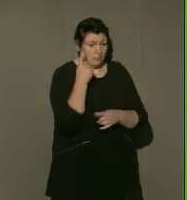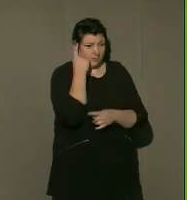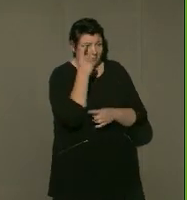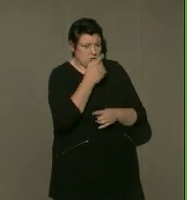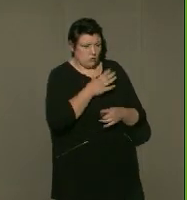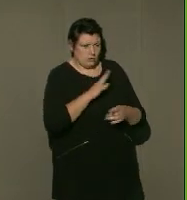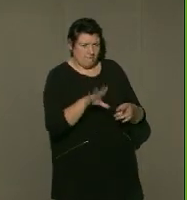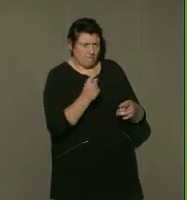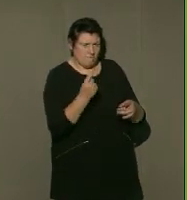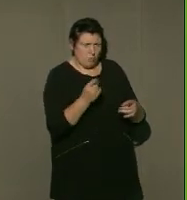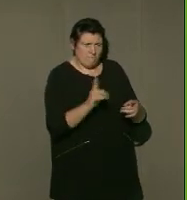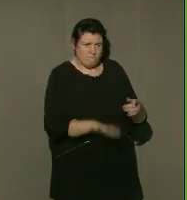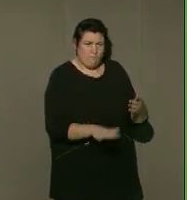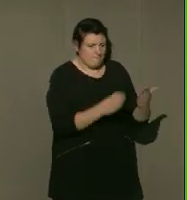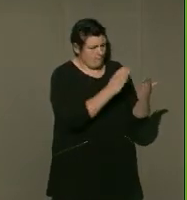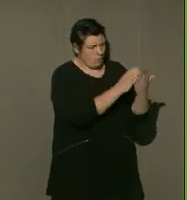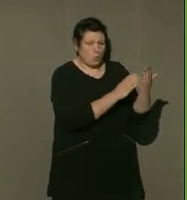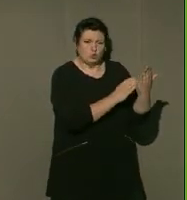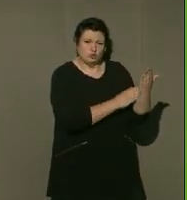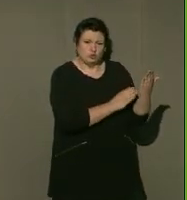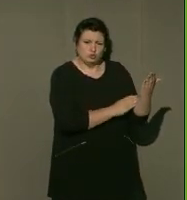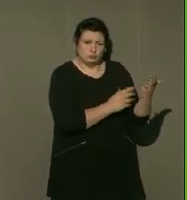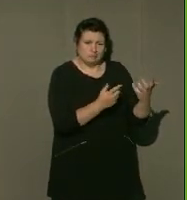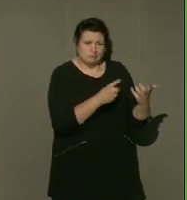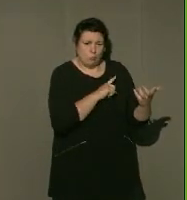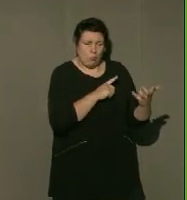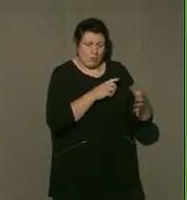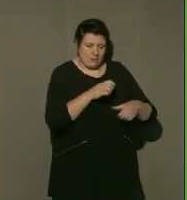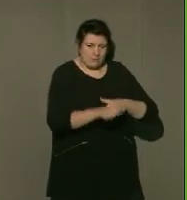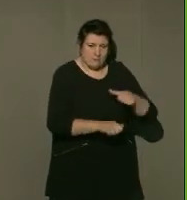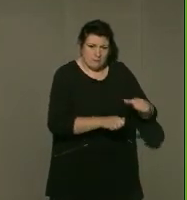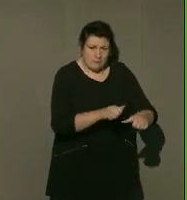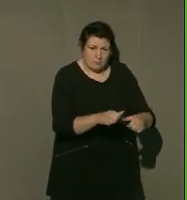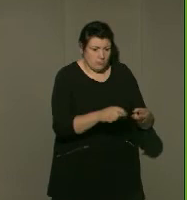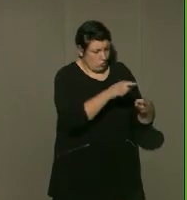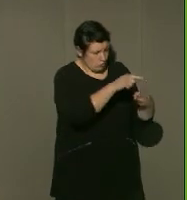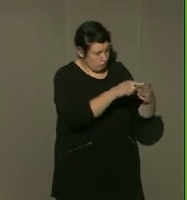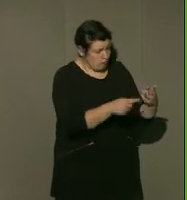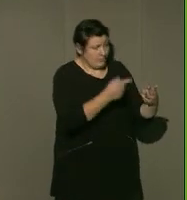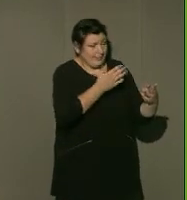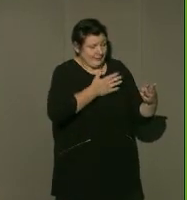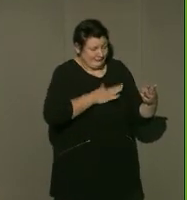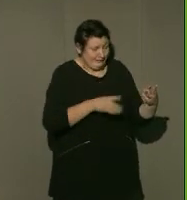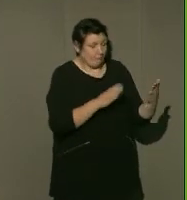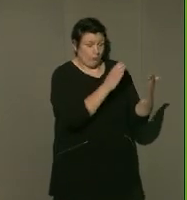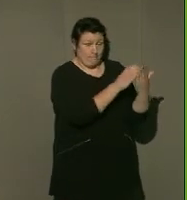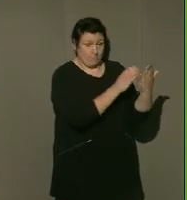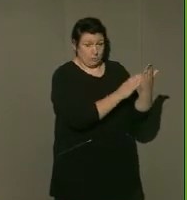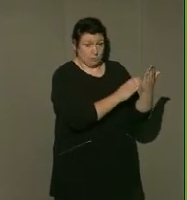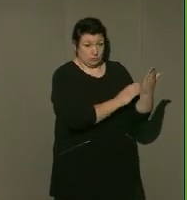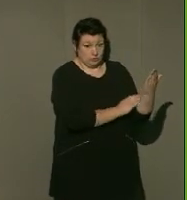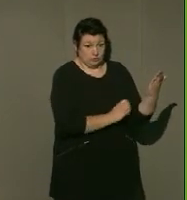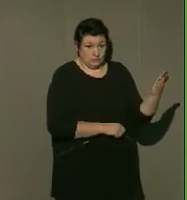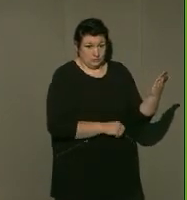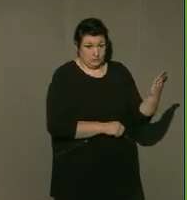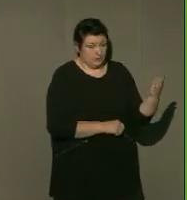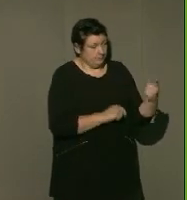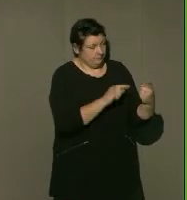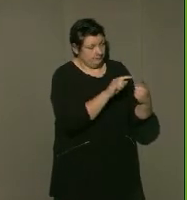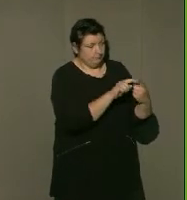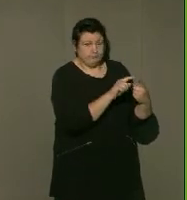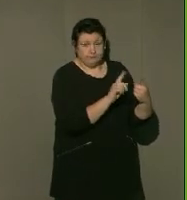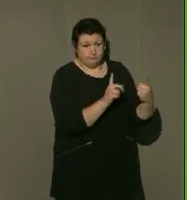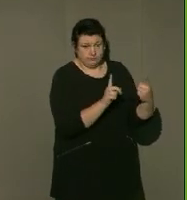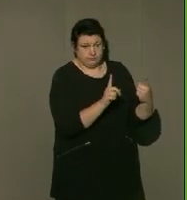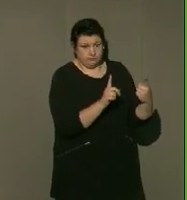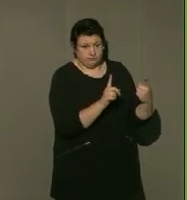a constitution in order to move your local party forward. There are probably three things that you really need out of a constitution in order to move your local party forward. The first of those is to